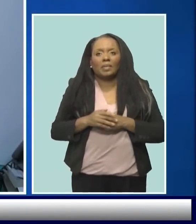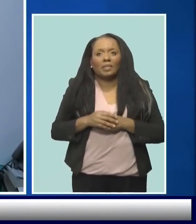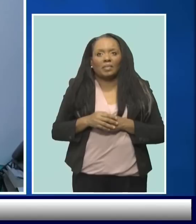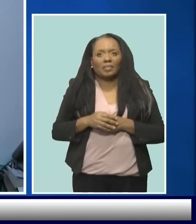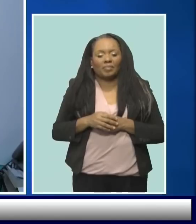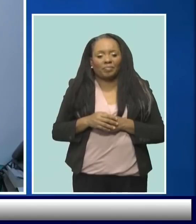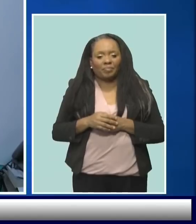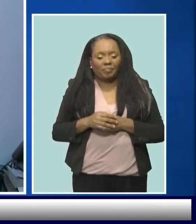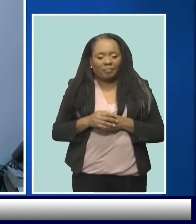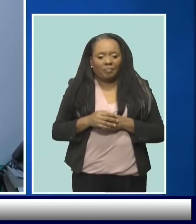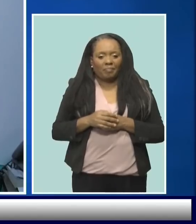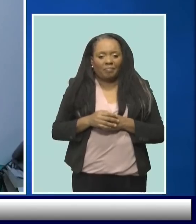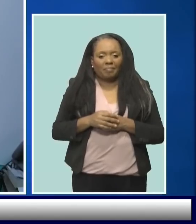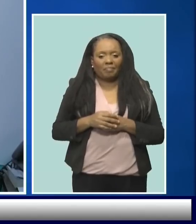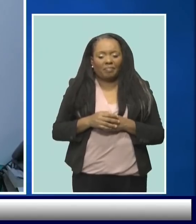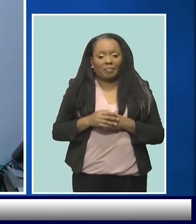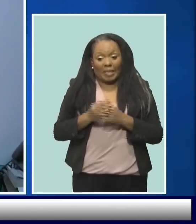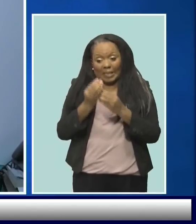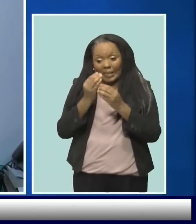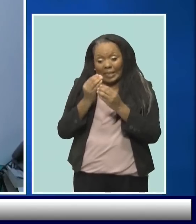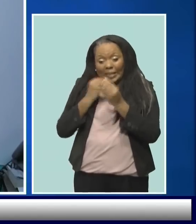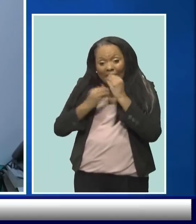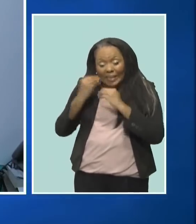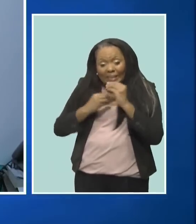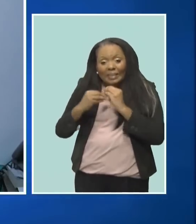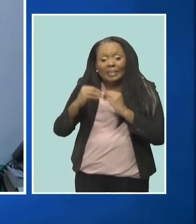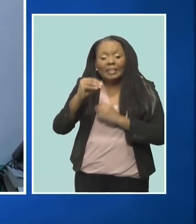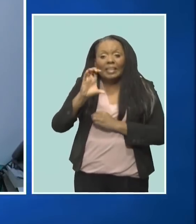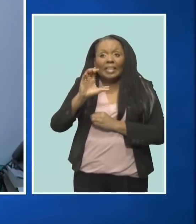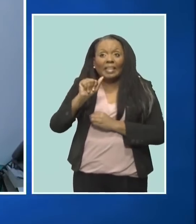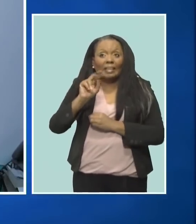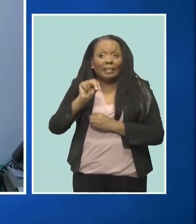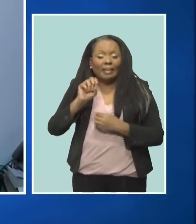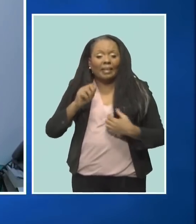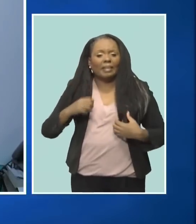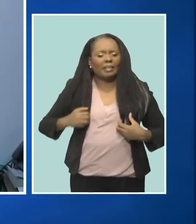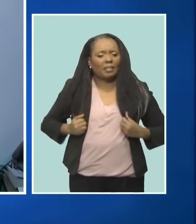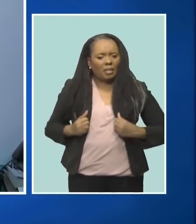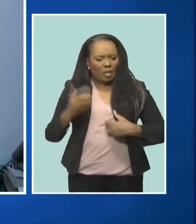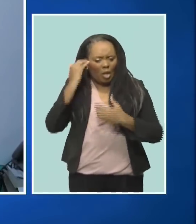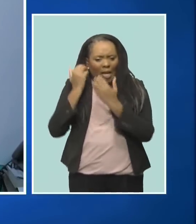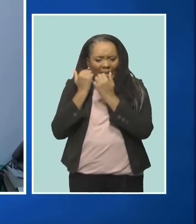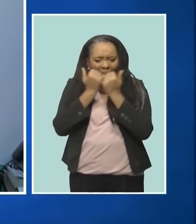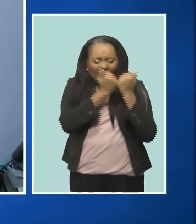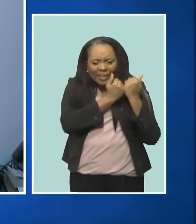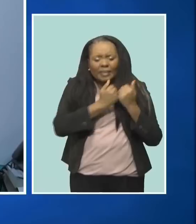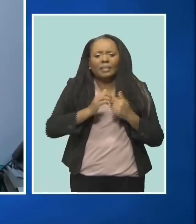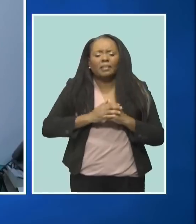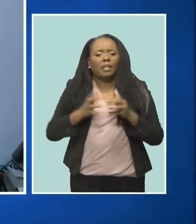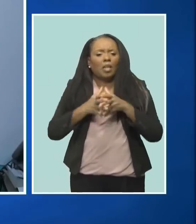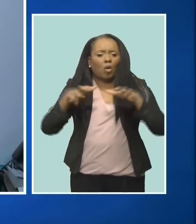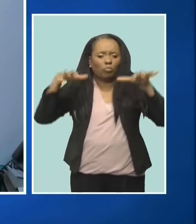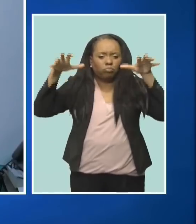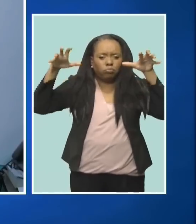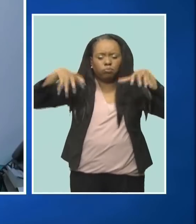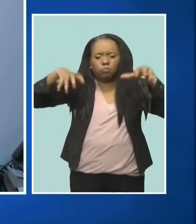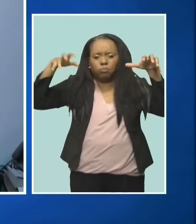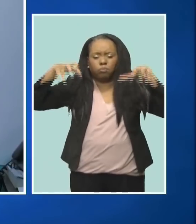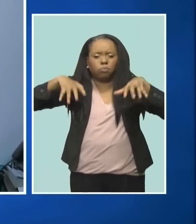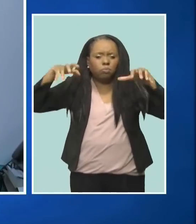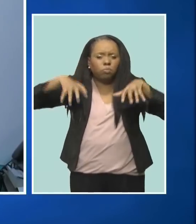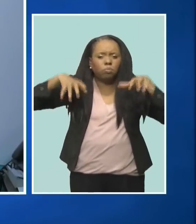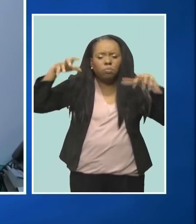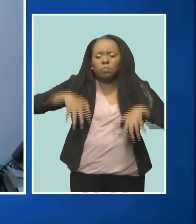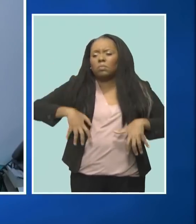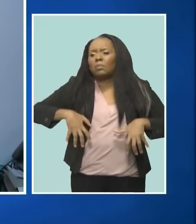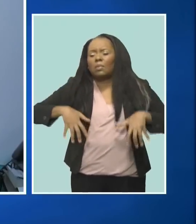feeders of decaying organic matter. And as you will know, we have been having lots of rain for the past couple of months, and